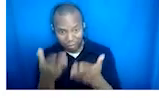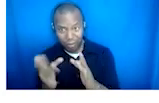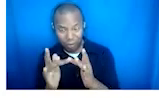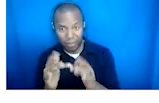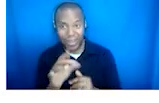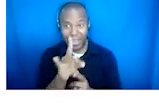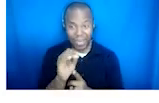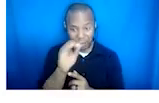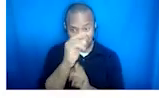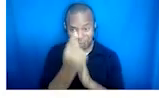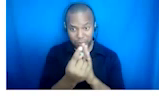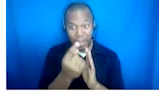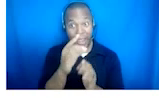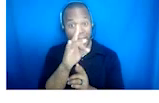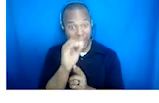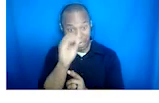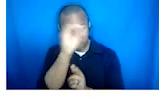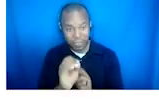be on campus.